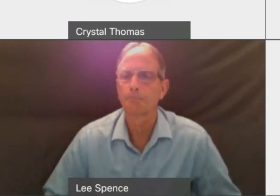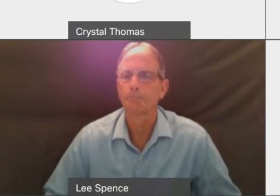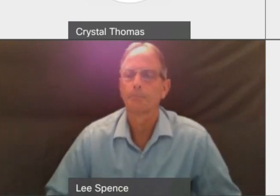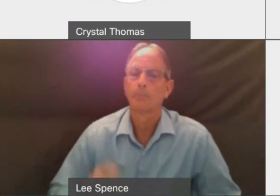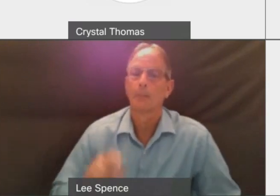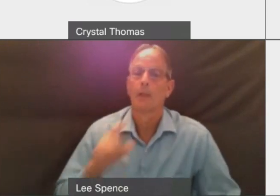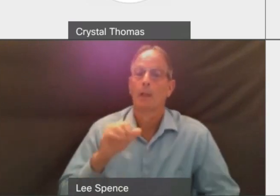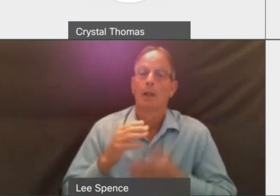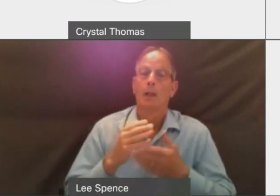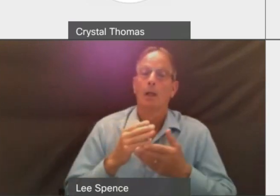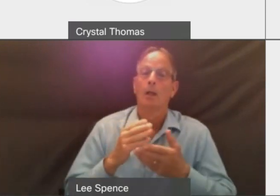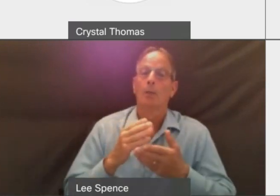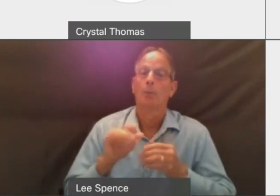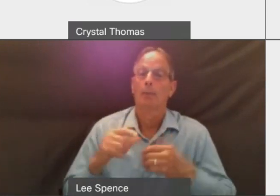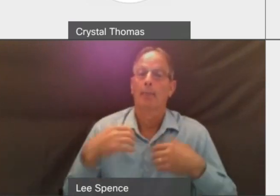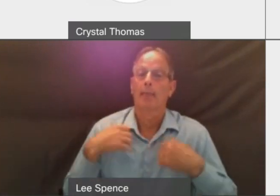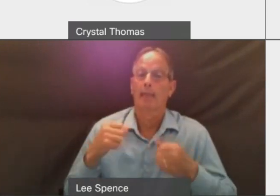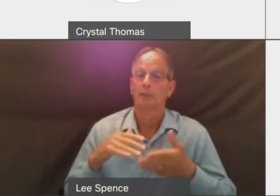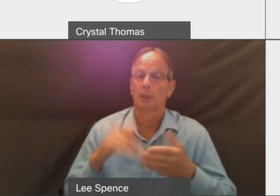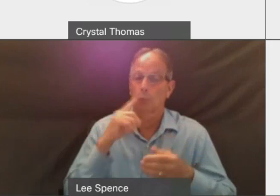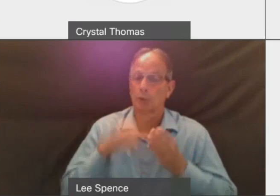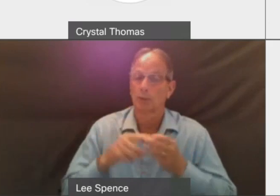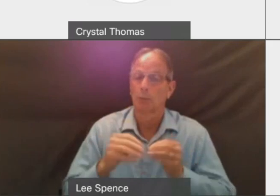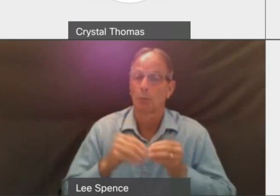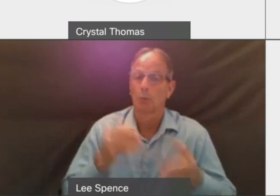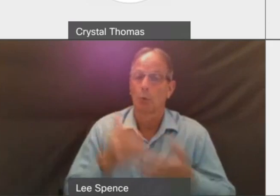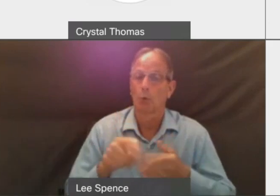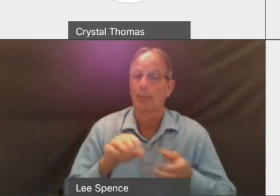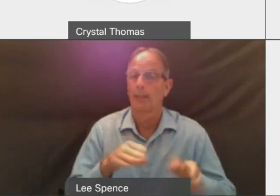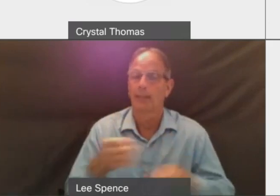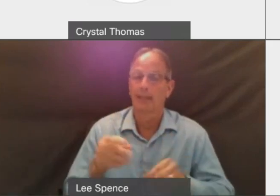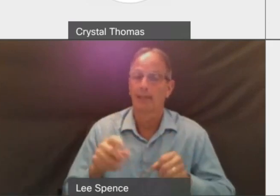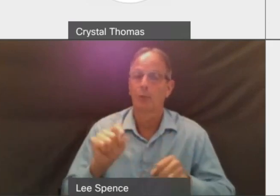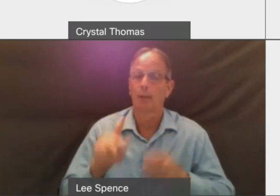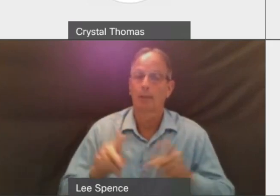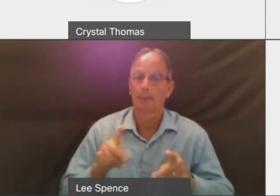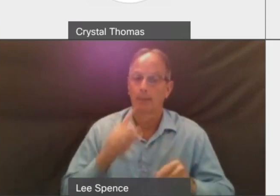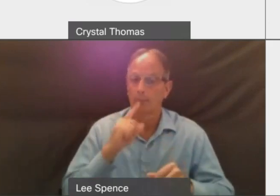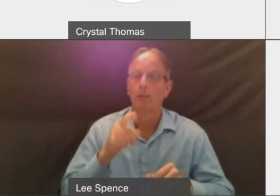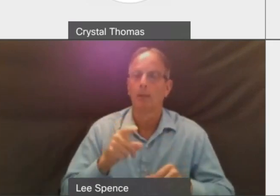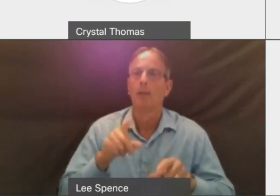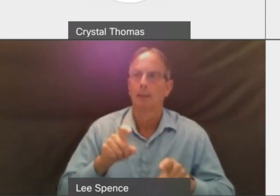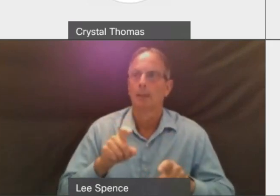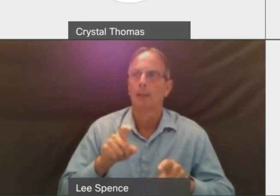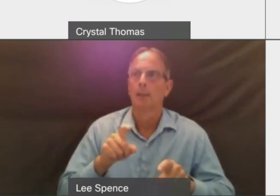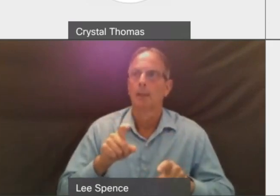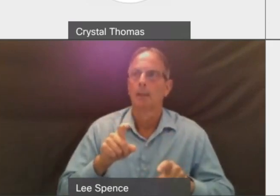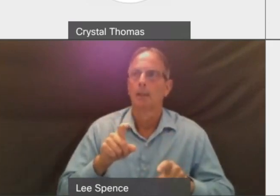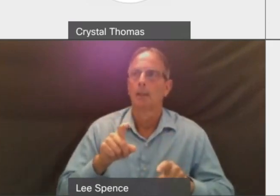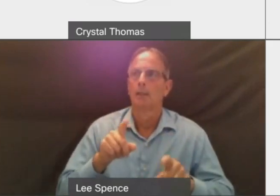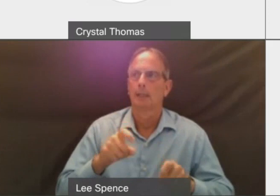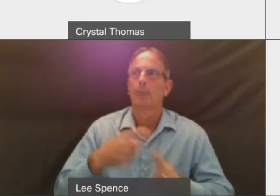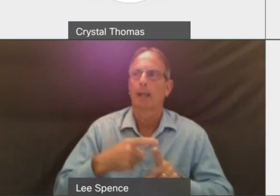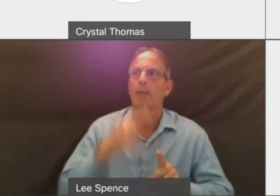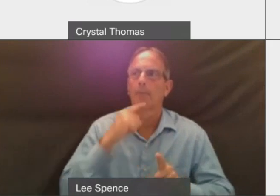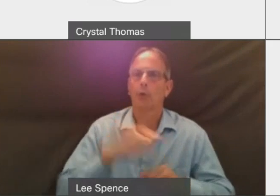As part of the health study, will you be examining more closely the deaths of the 20 people who died after testing positive for COVID, but were found to